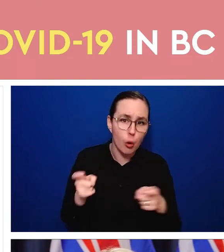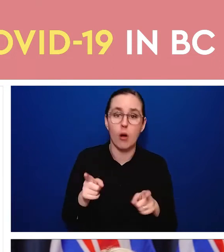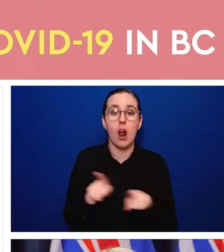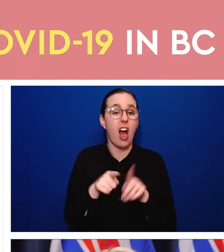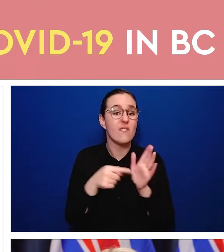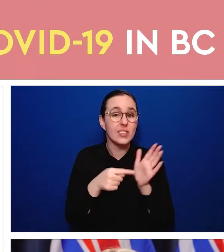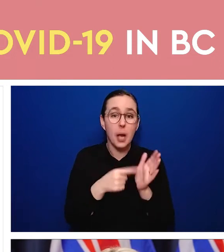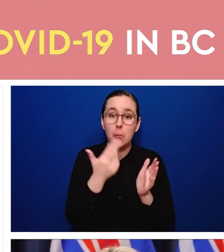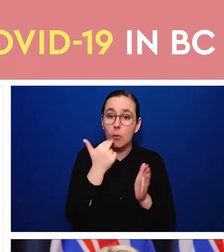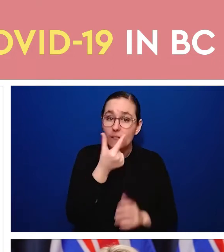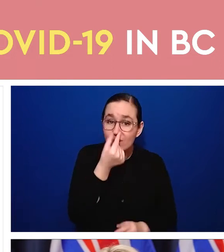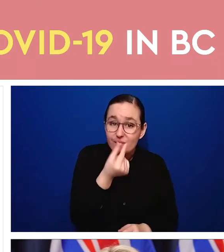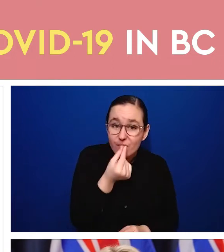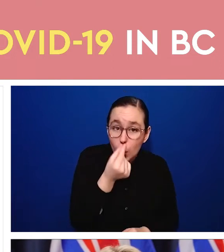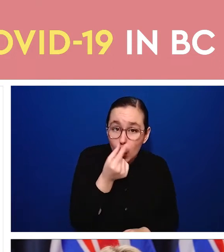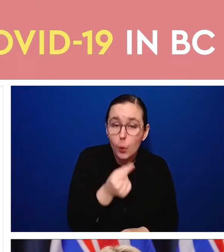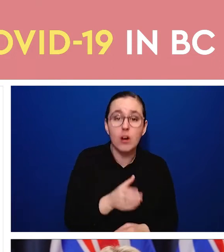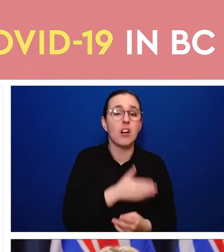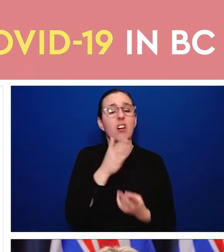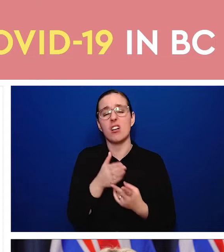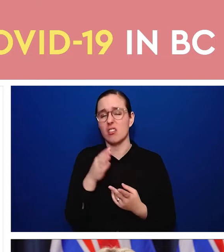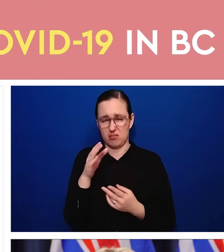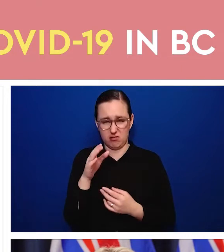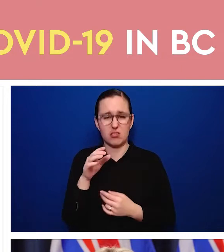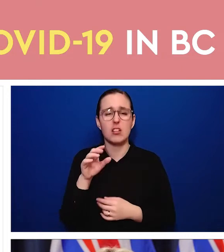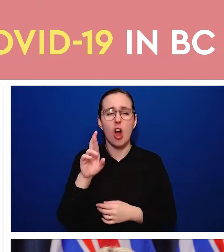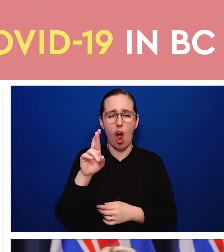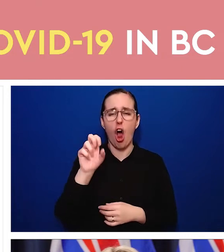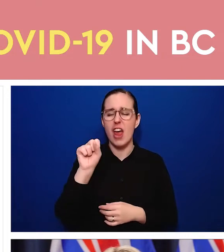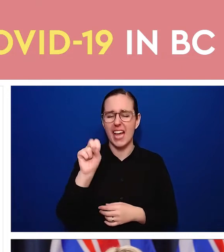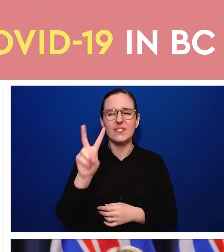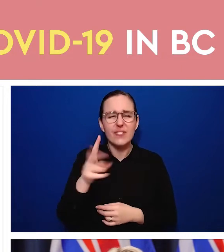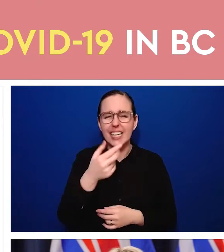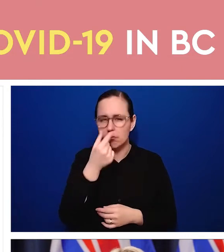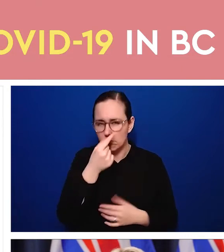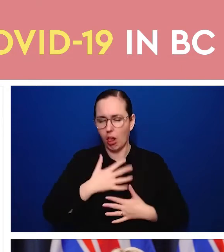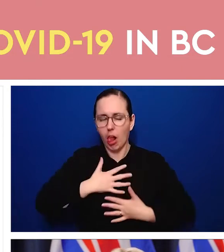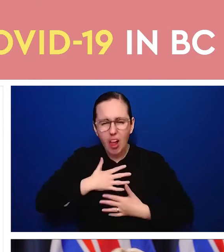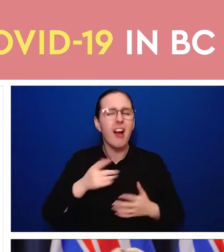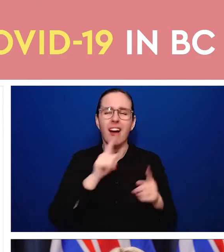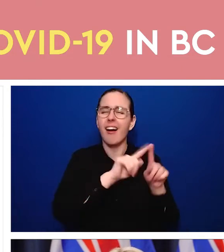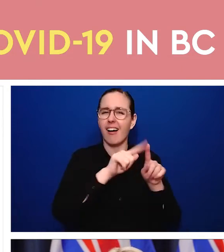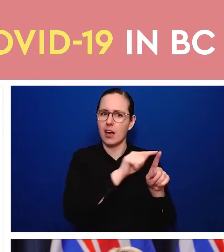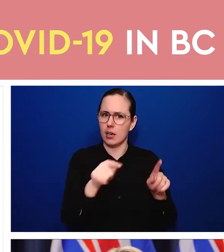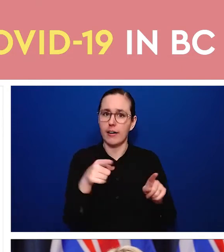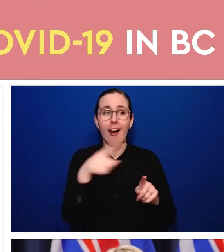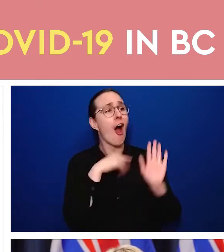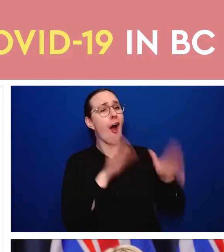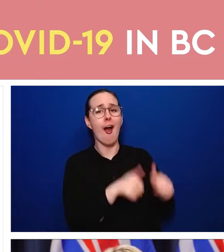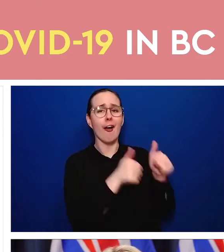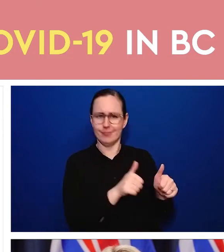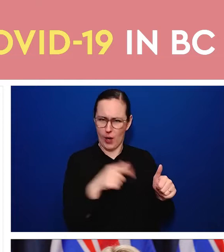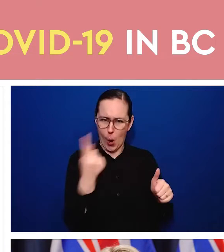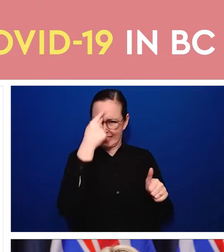RSV. And so that is the position that we're taking, that we're looking at through what are the surveillance mechanisms? What do